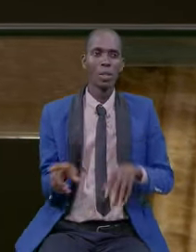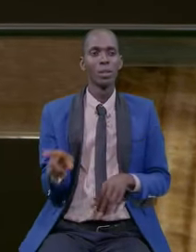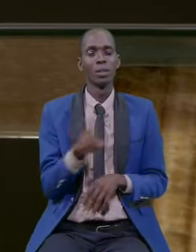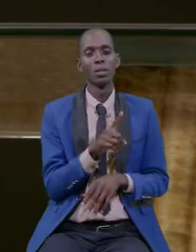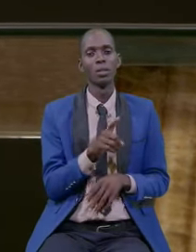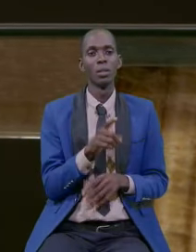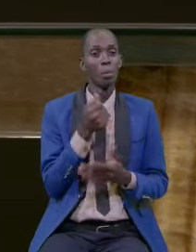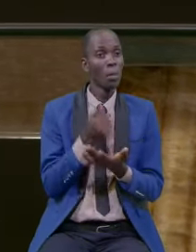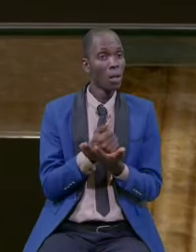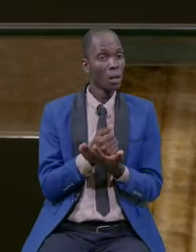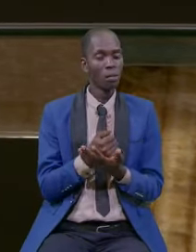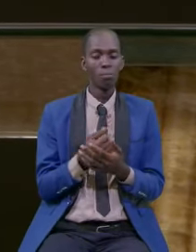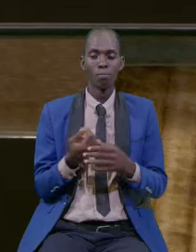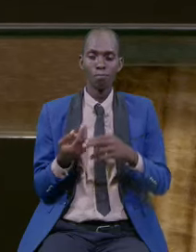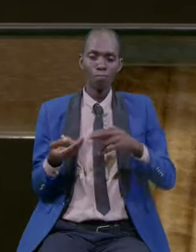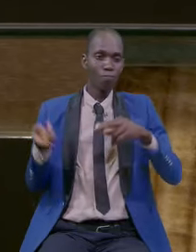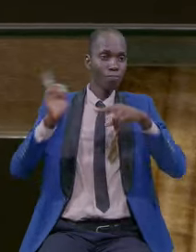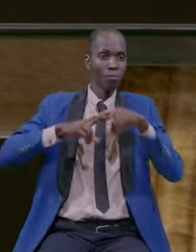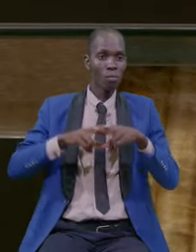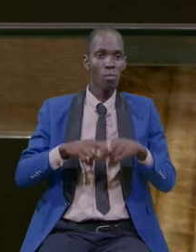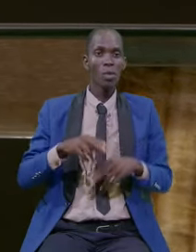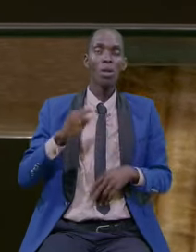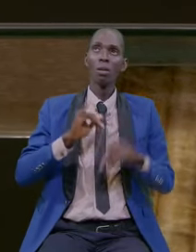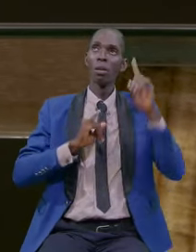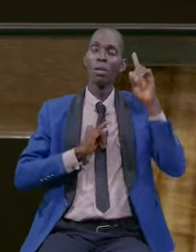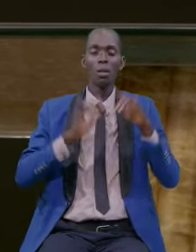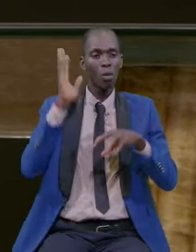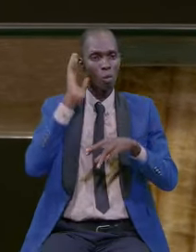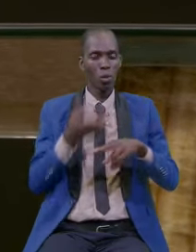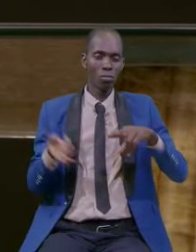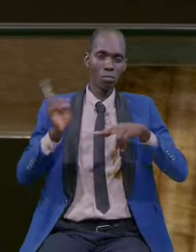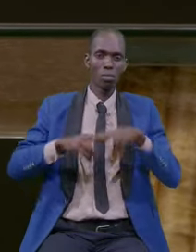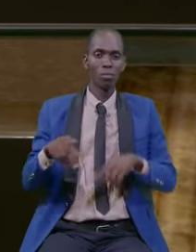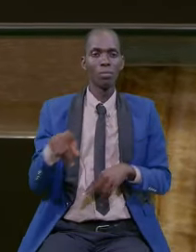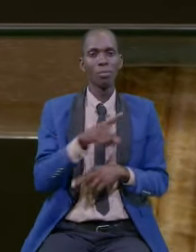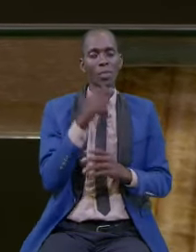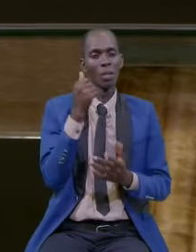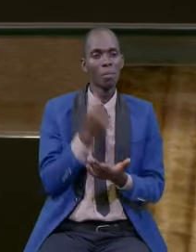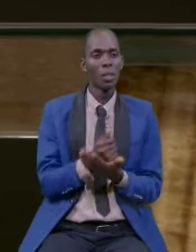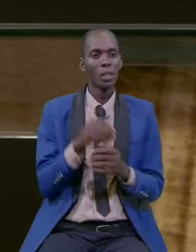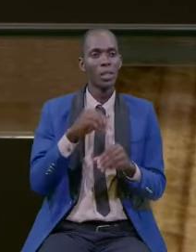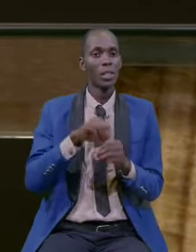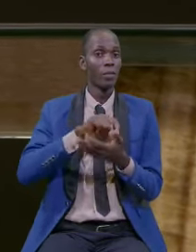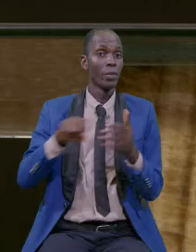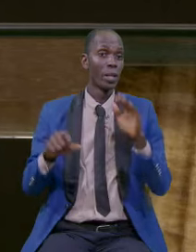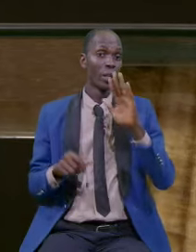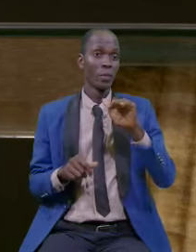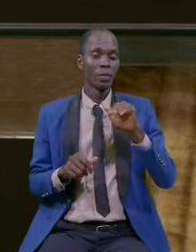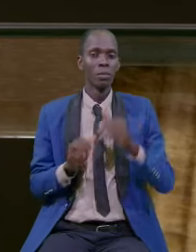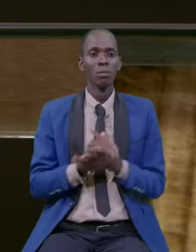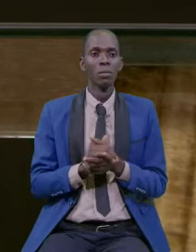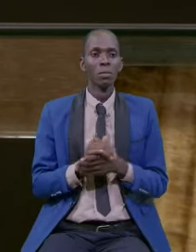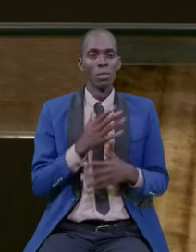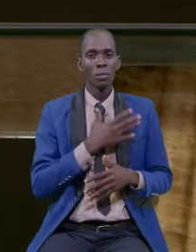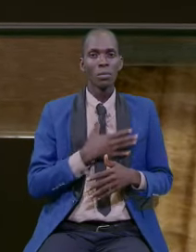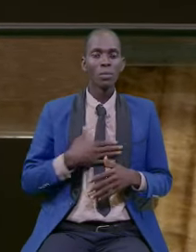and multiplying, I will multiply thee. Verse 15. In verse 15, and